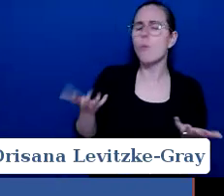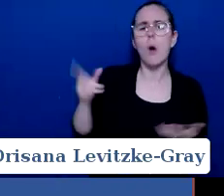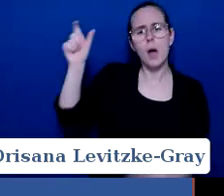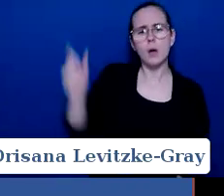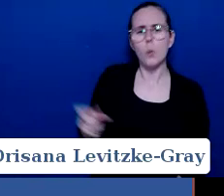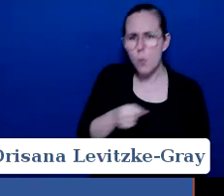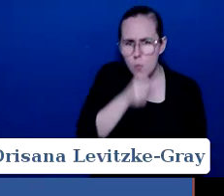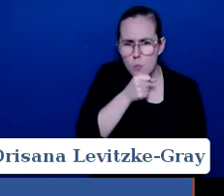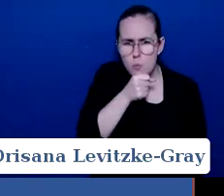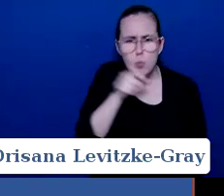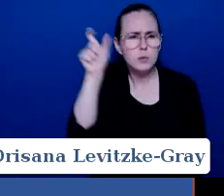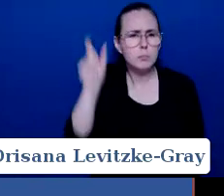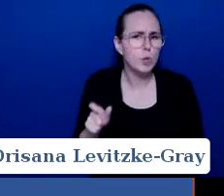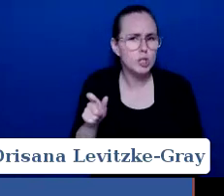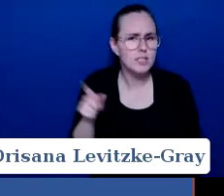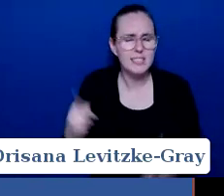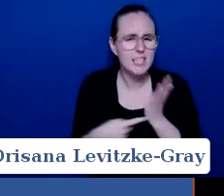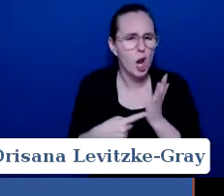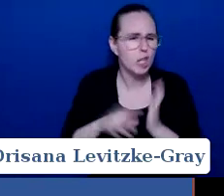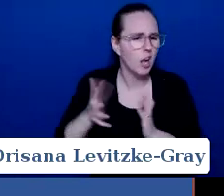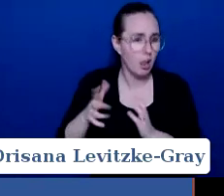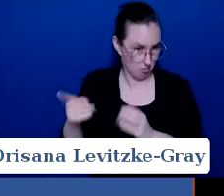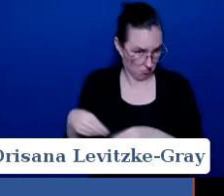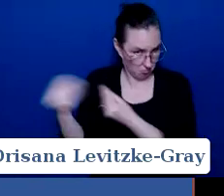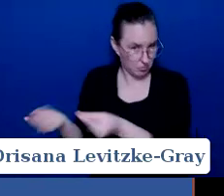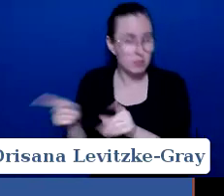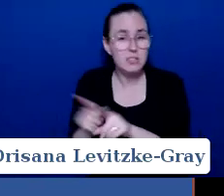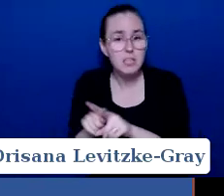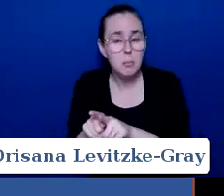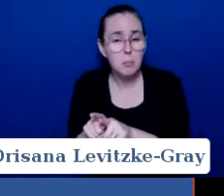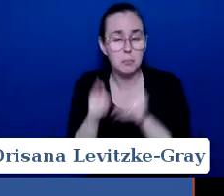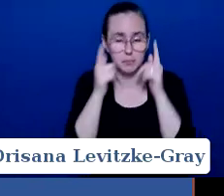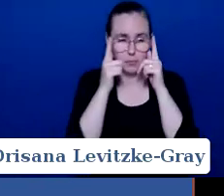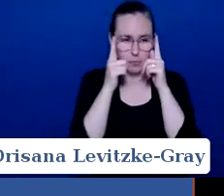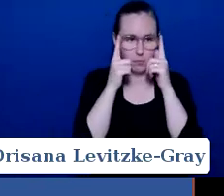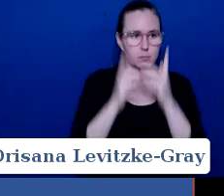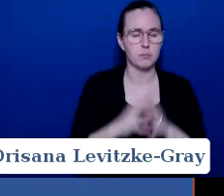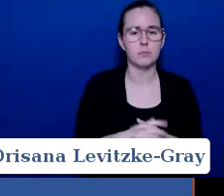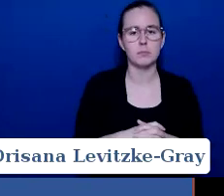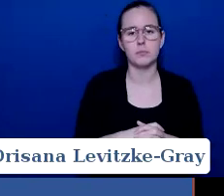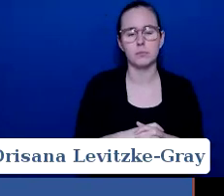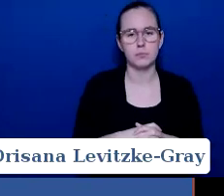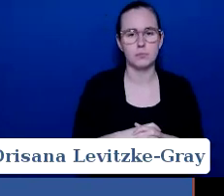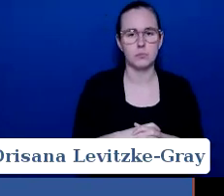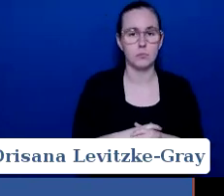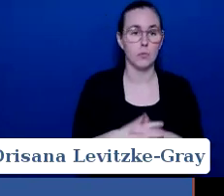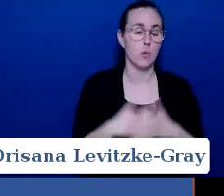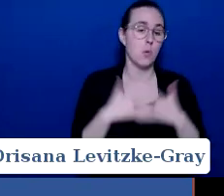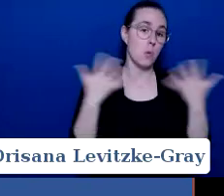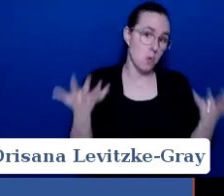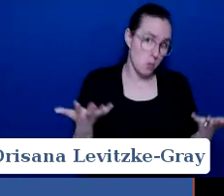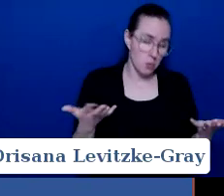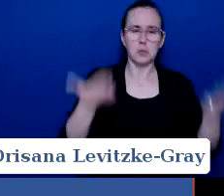would be conditioned by the disability status is very important. Another element is ensuring that all the ministries